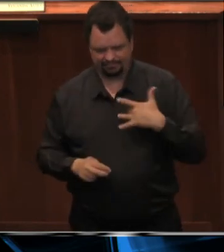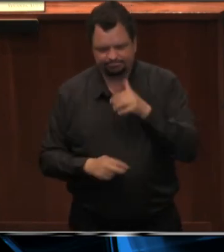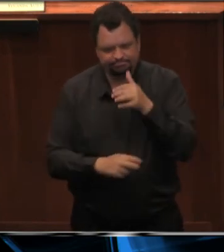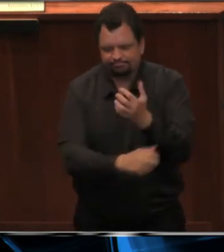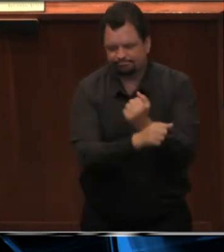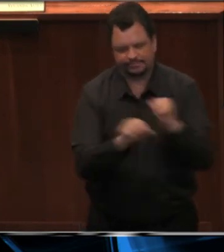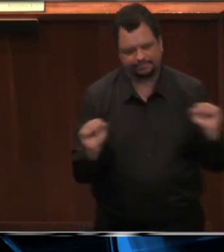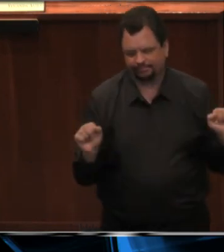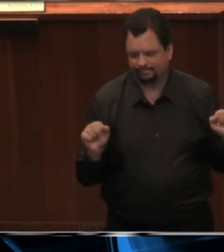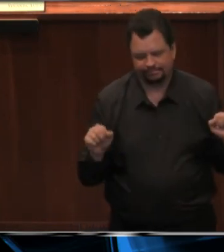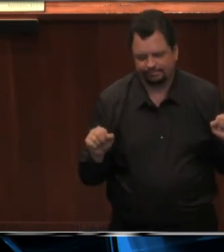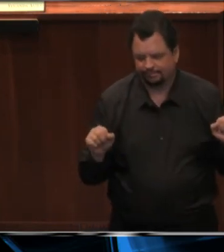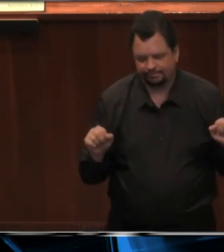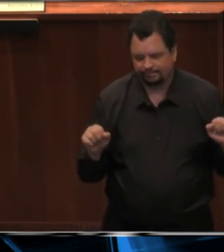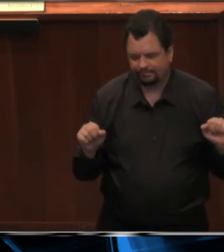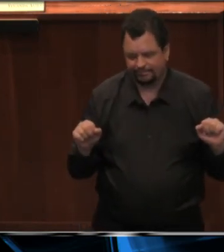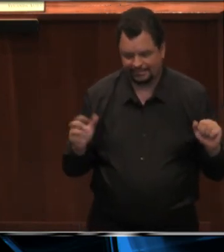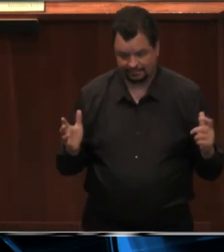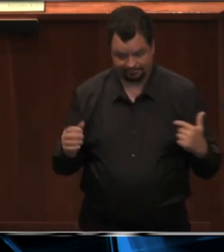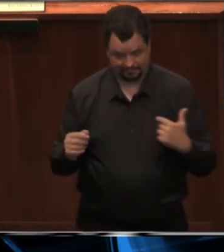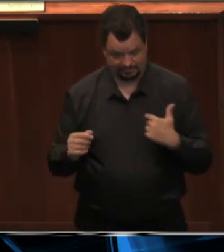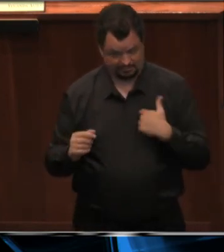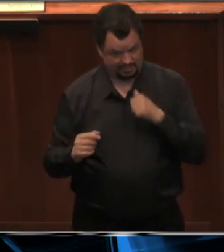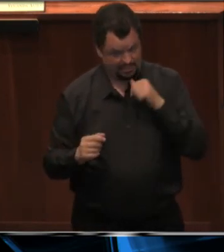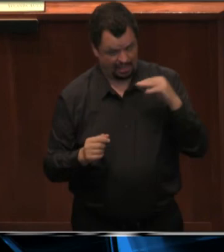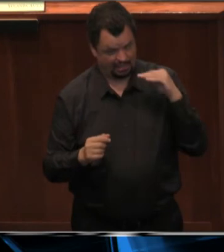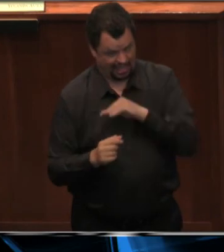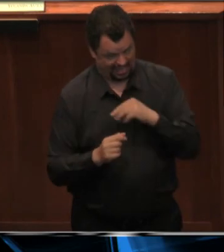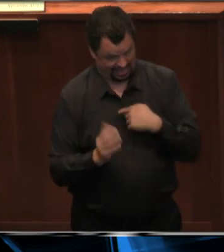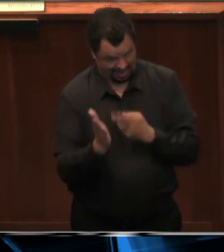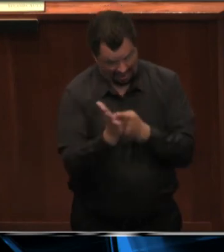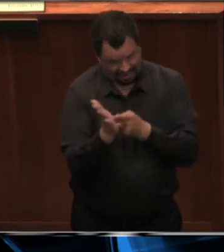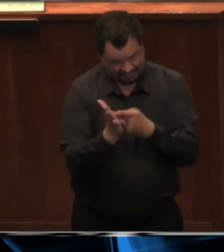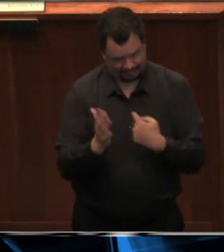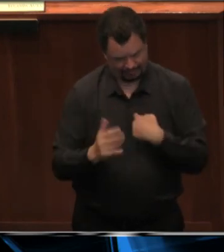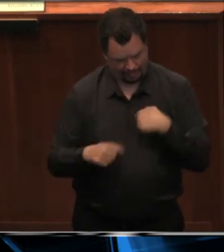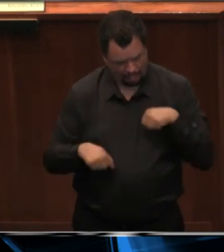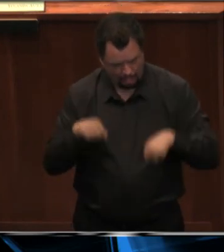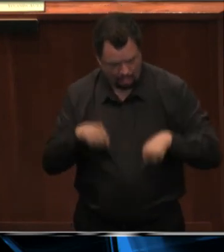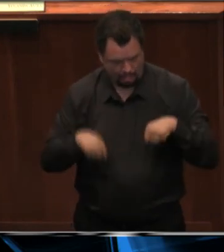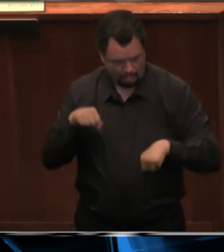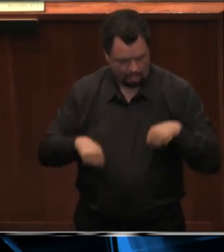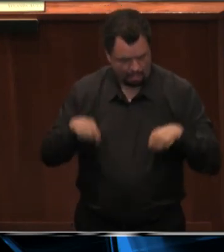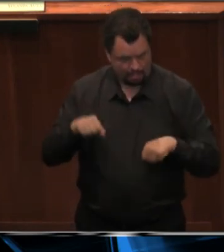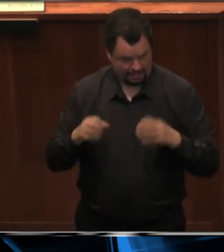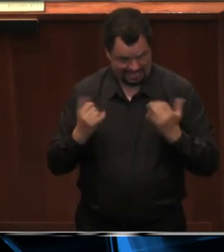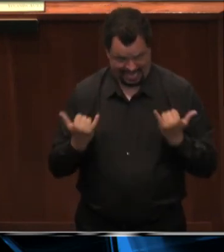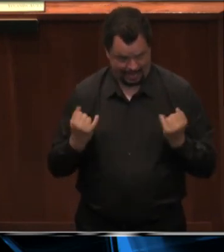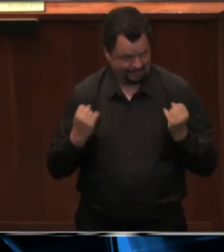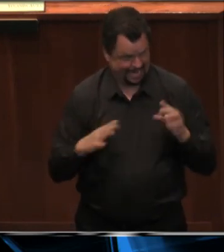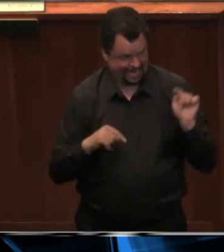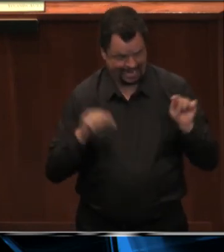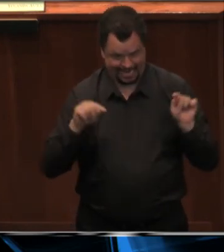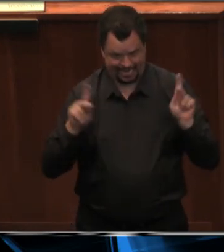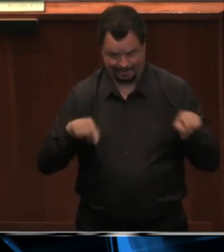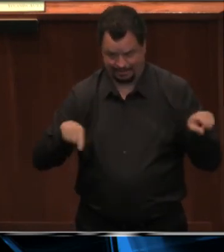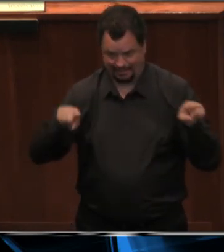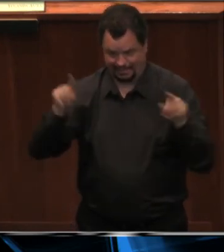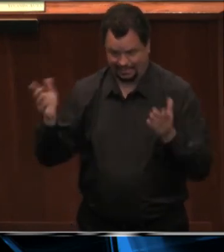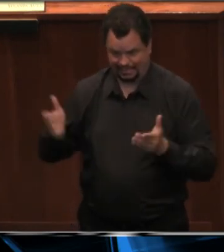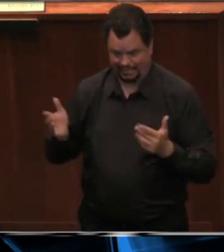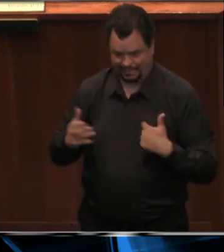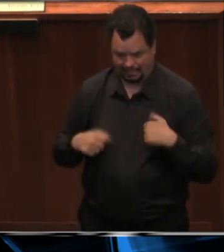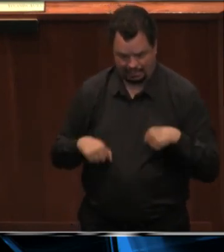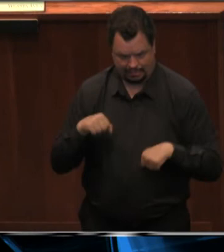I'm not going to lie. And I want you to take some things into account. The other women spoke so well to the classroom sizes, the amount